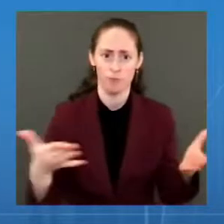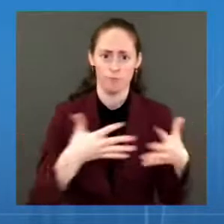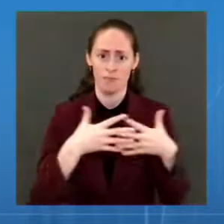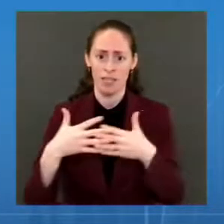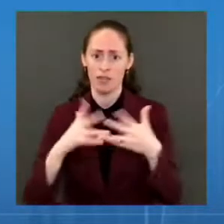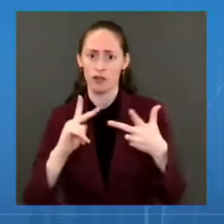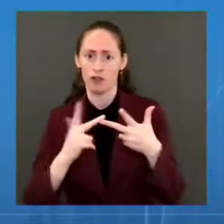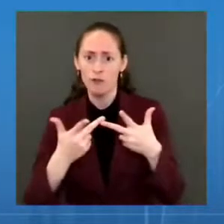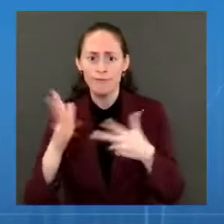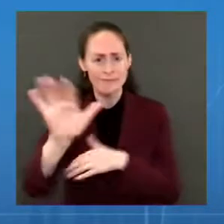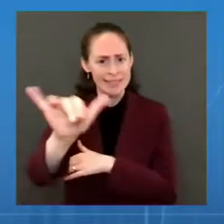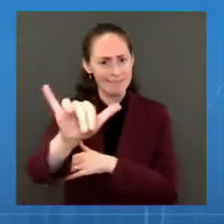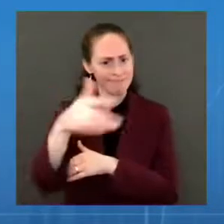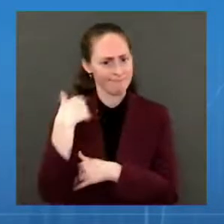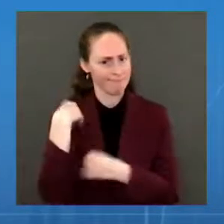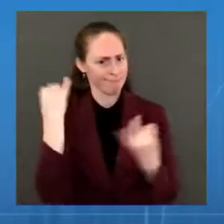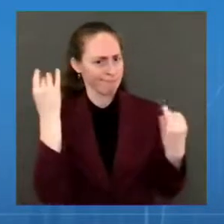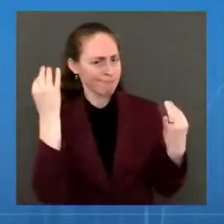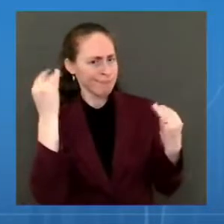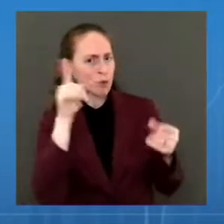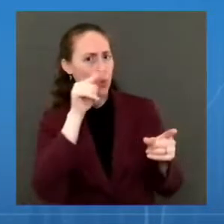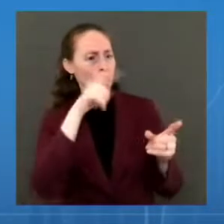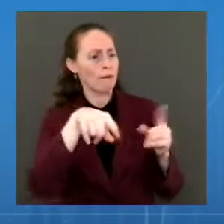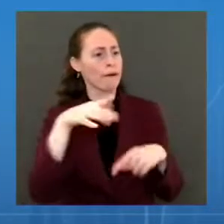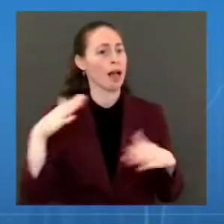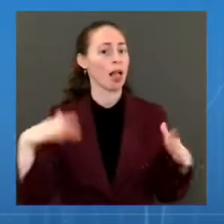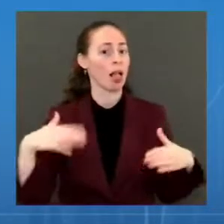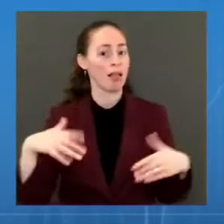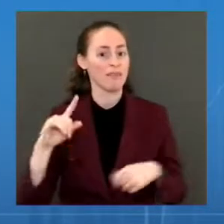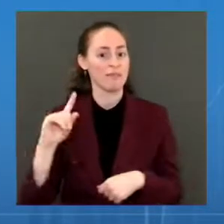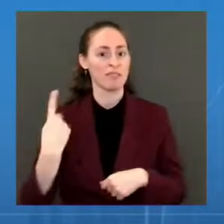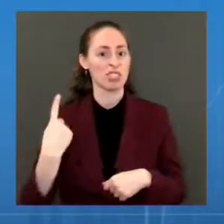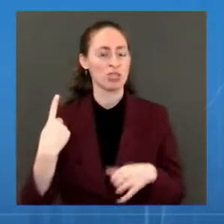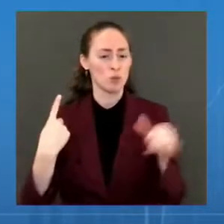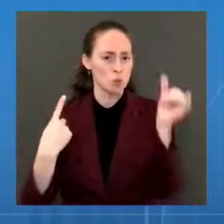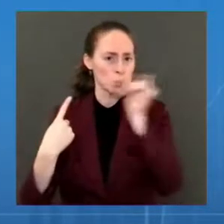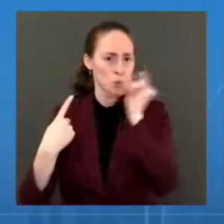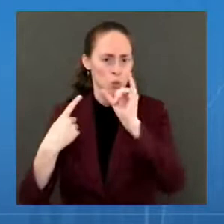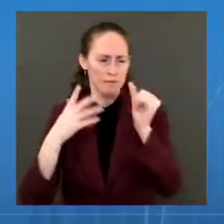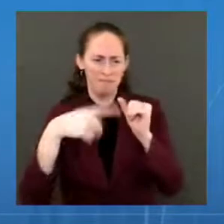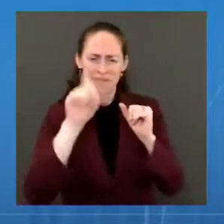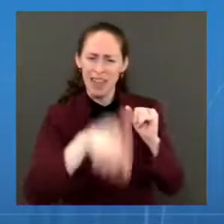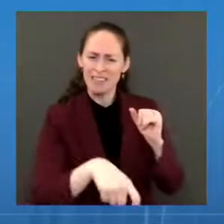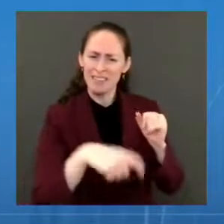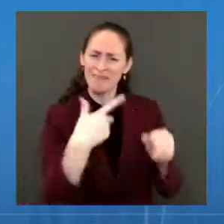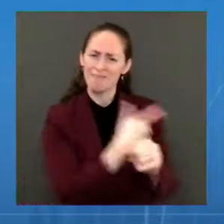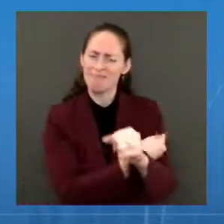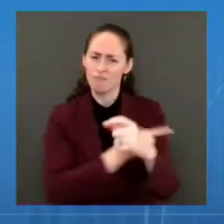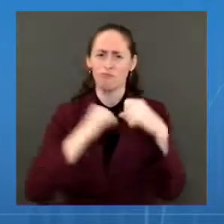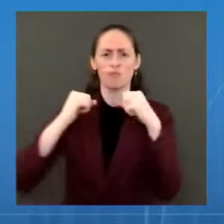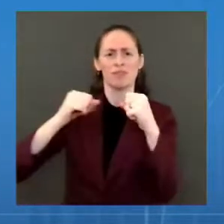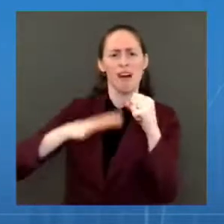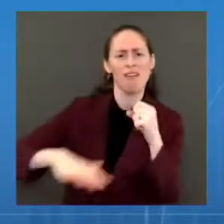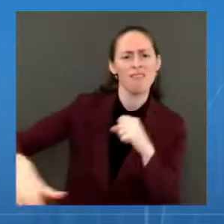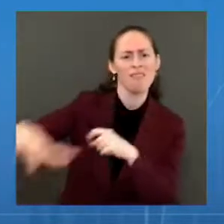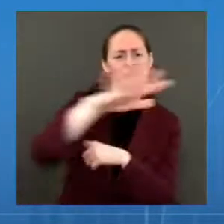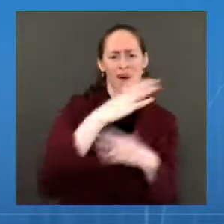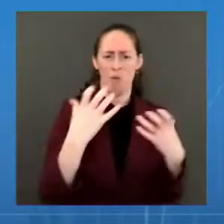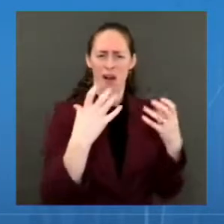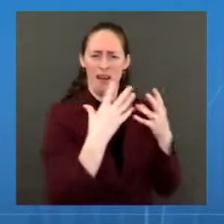As part of the President's plan to protect individuals and accelerate our path out of the pandemic, he announced in September